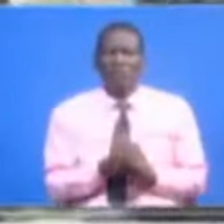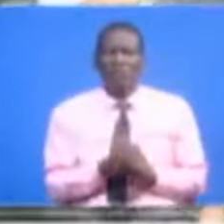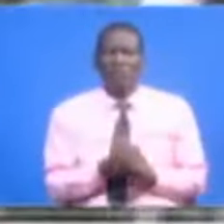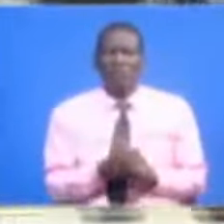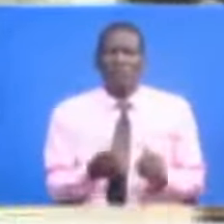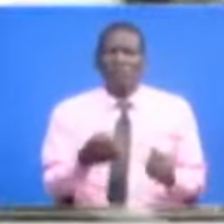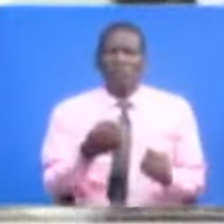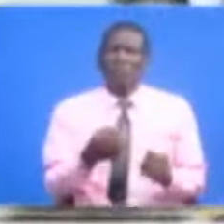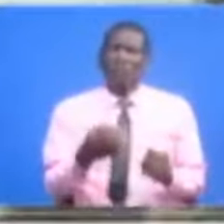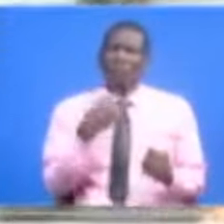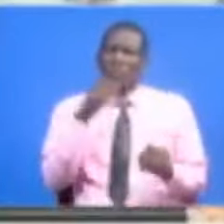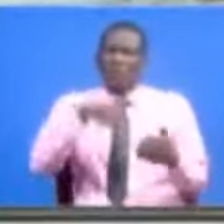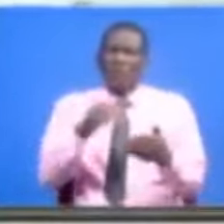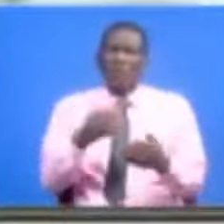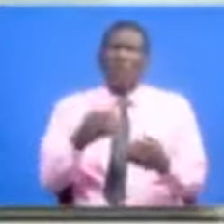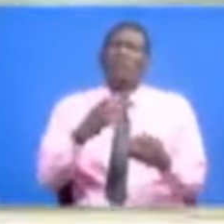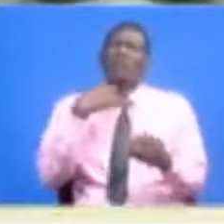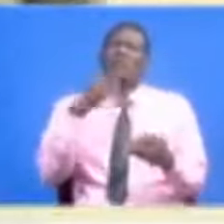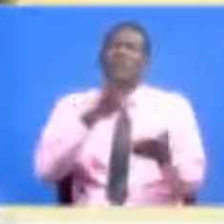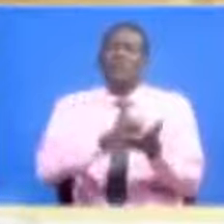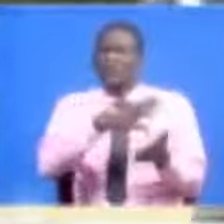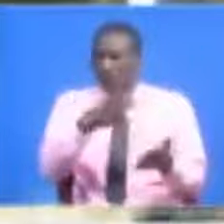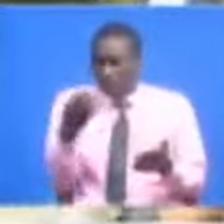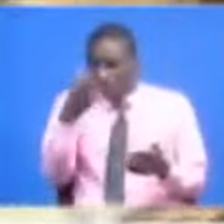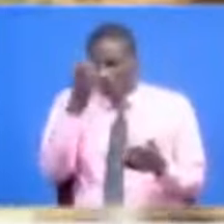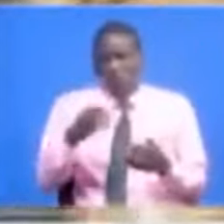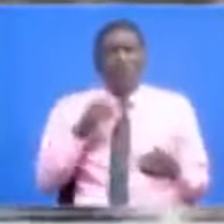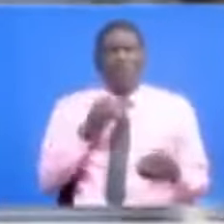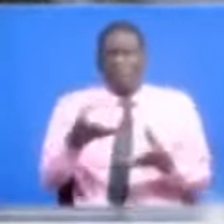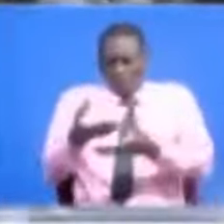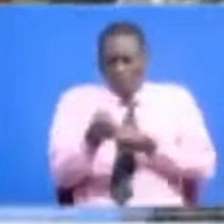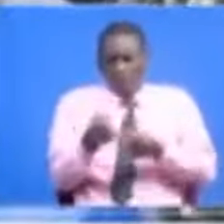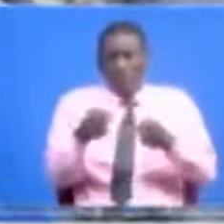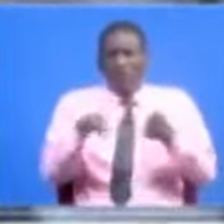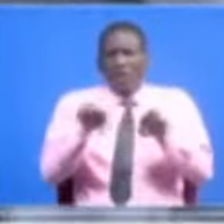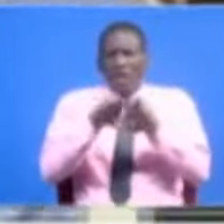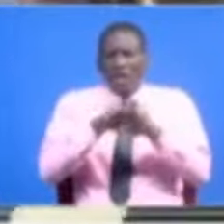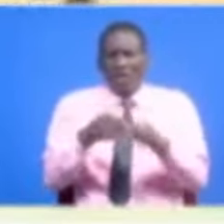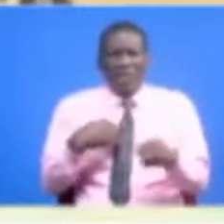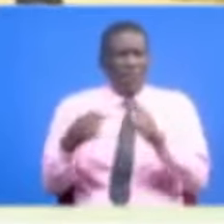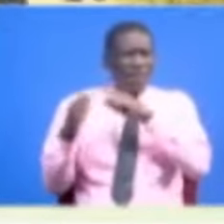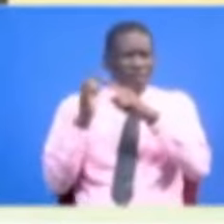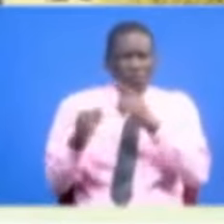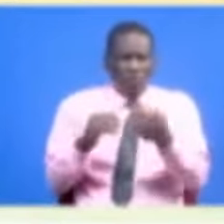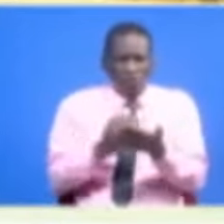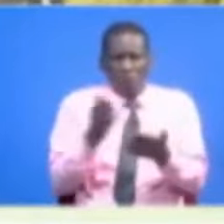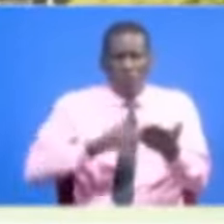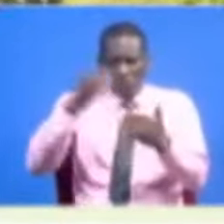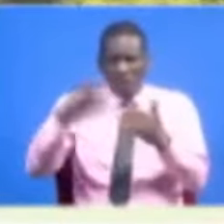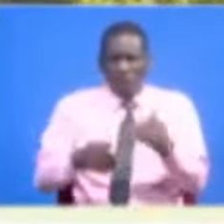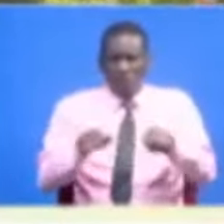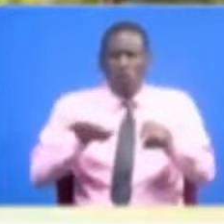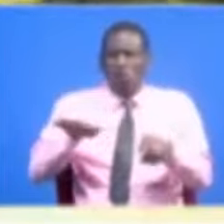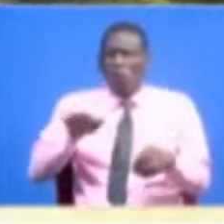had indicated that they would present themselves there for the fear of being abducted, as has been witnessed throughout the weekend. Early